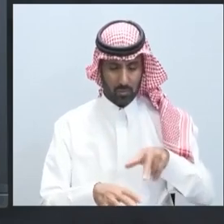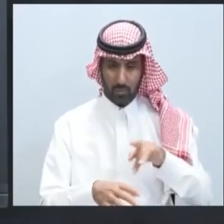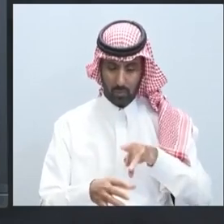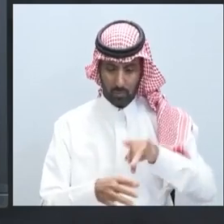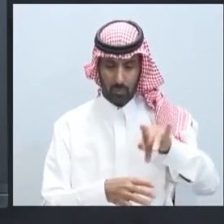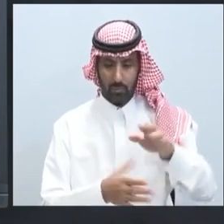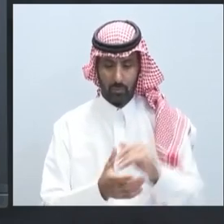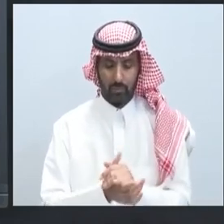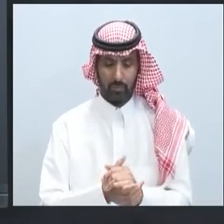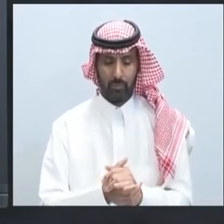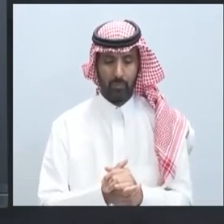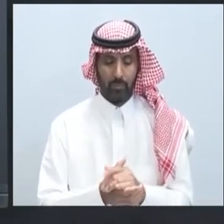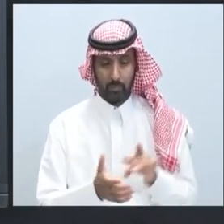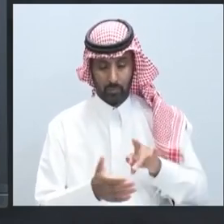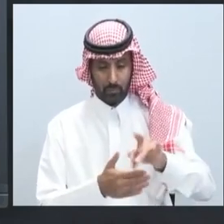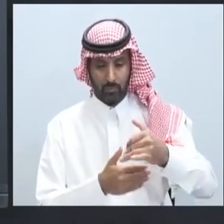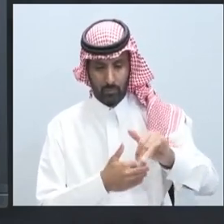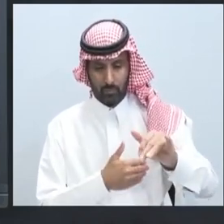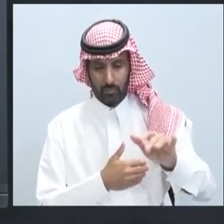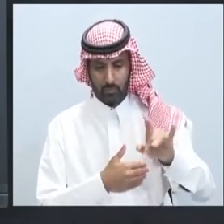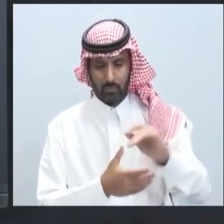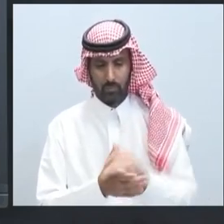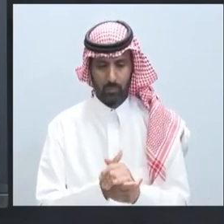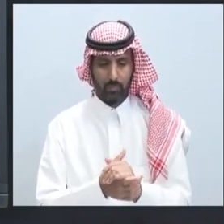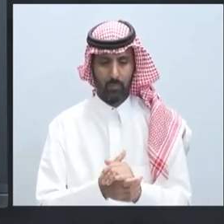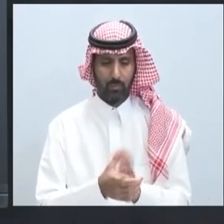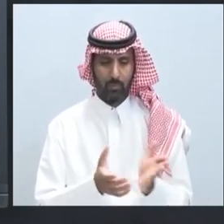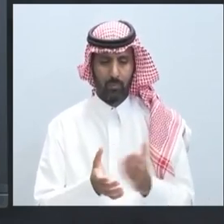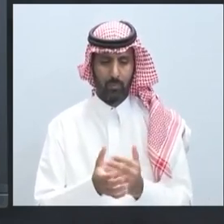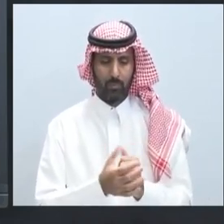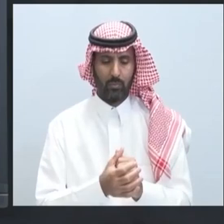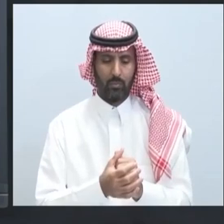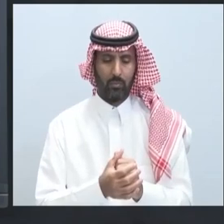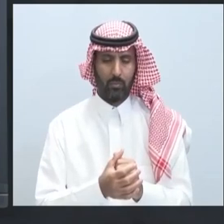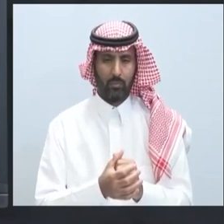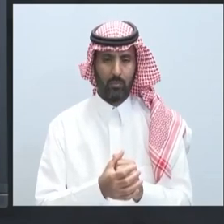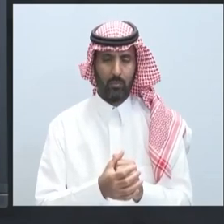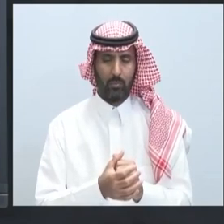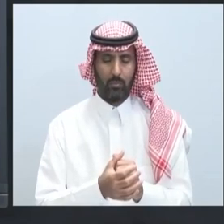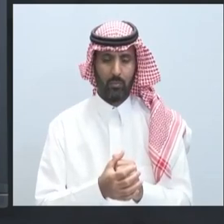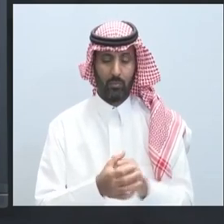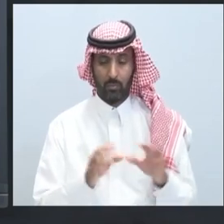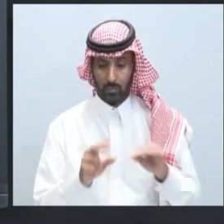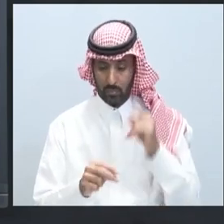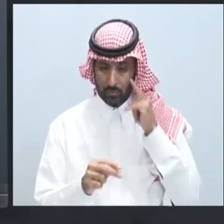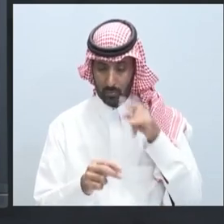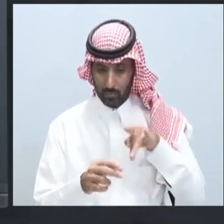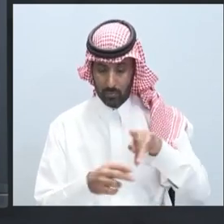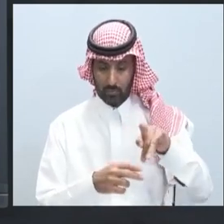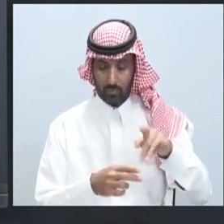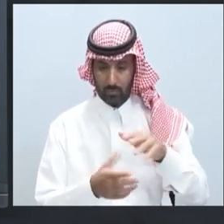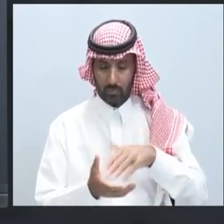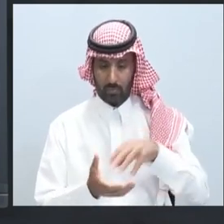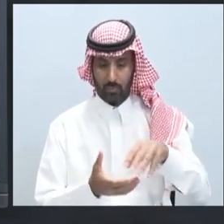might miss his flight, missing his brother's wedding, that's why he chose to go to